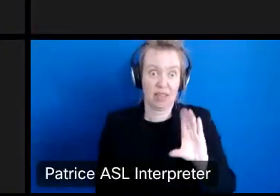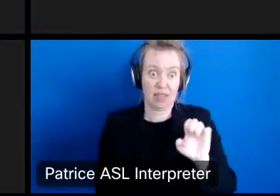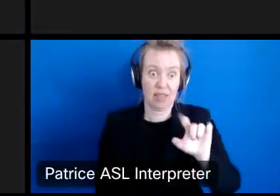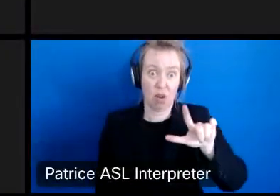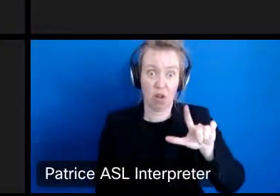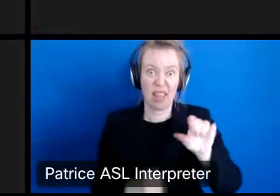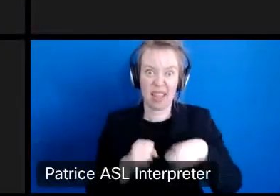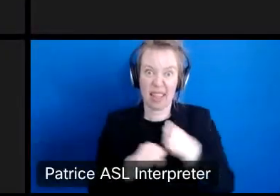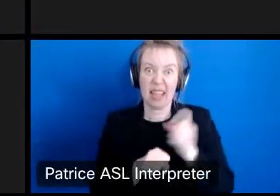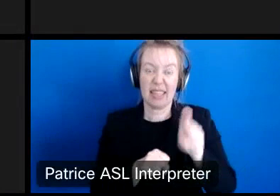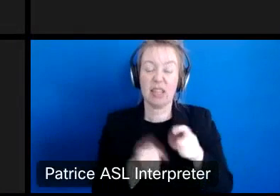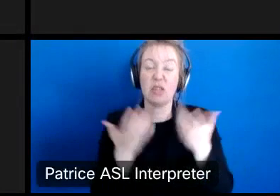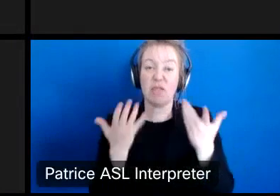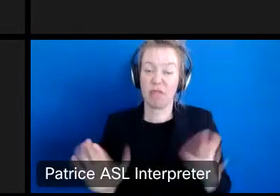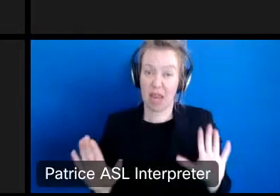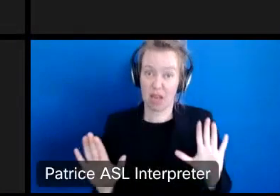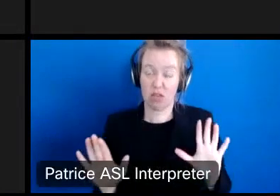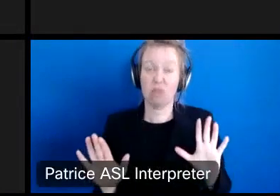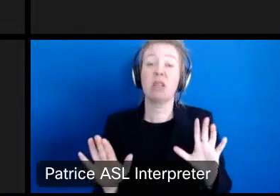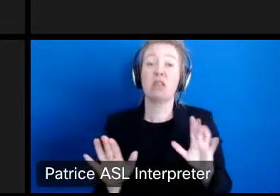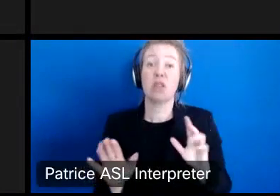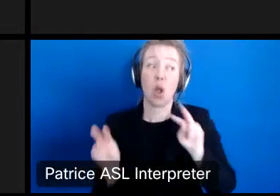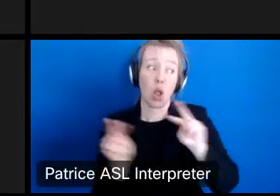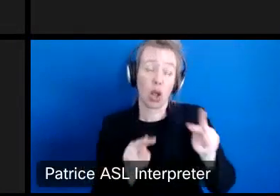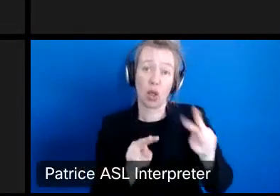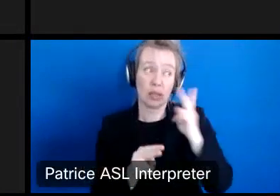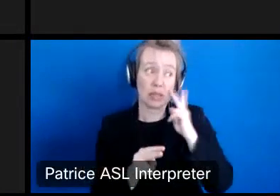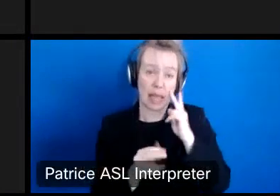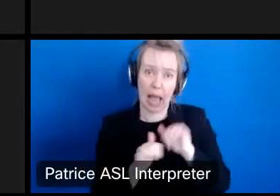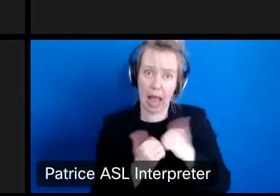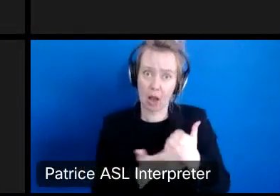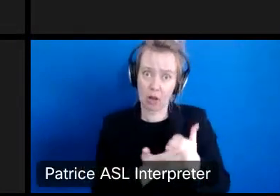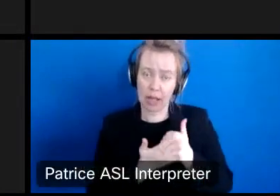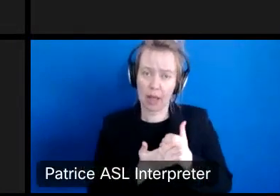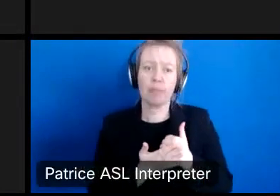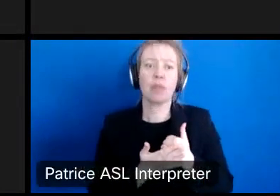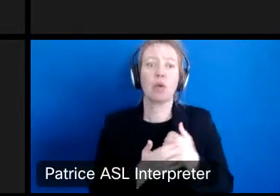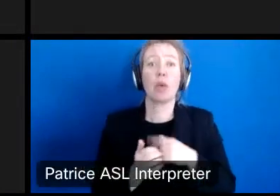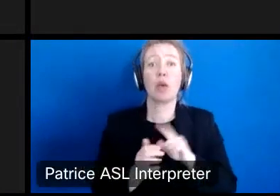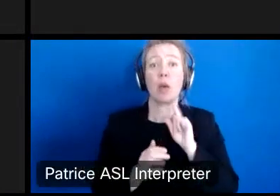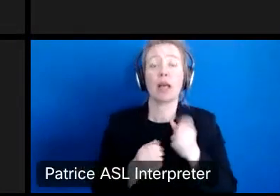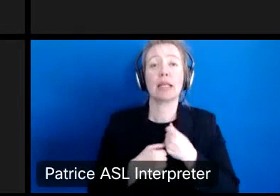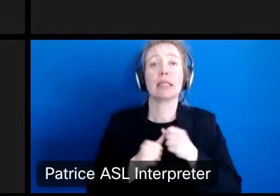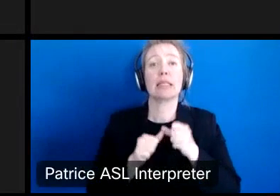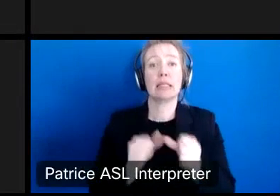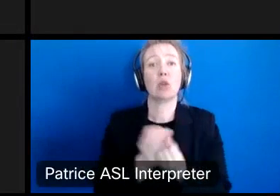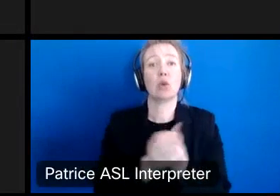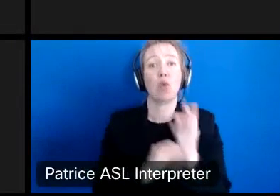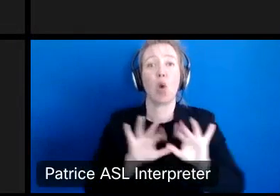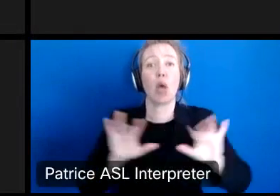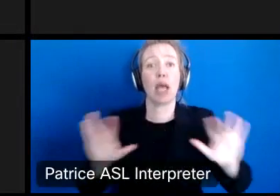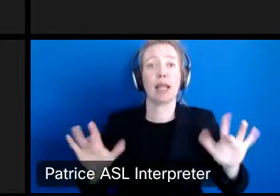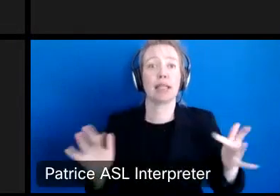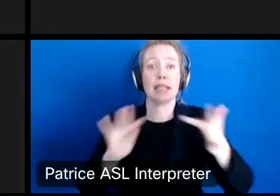construction and moving forward, of course, as we expand the network. And of course, we would love your insight